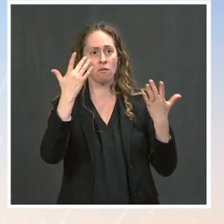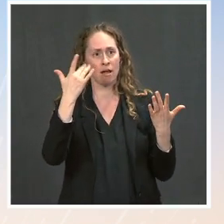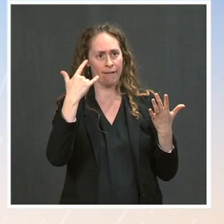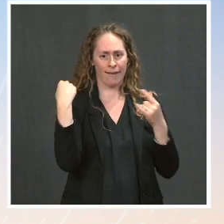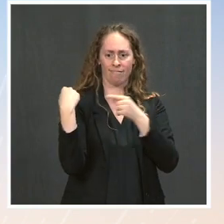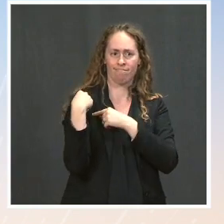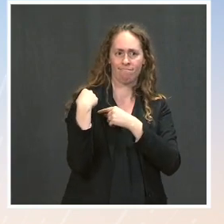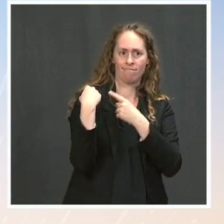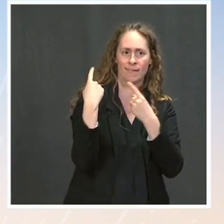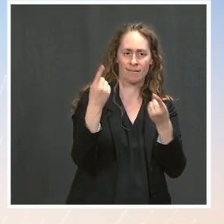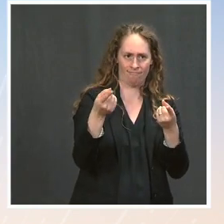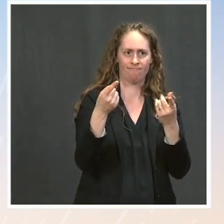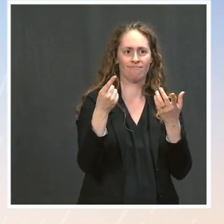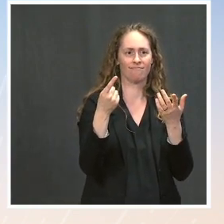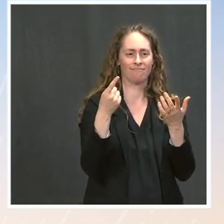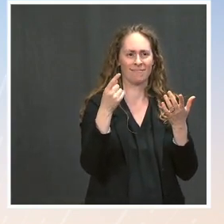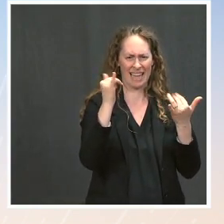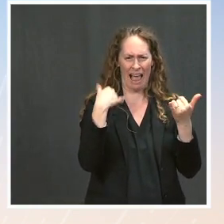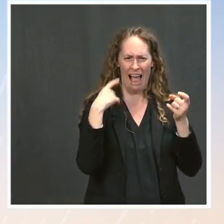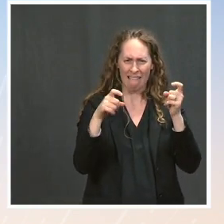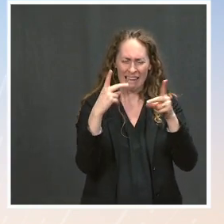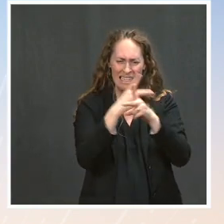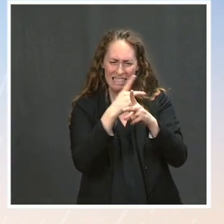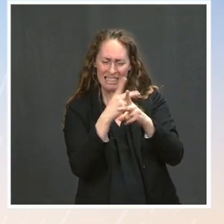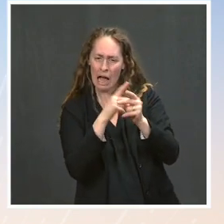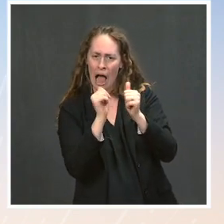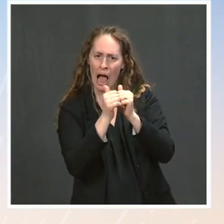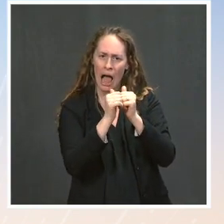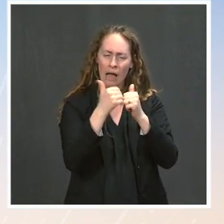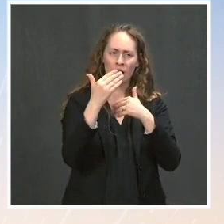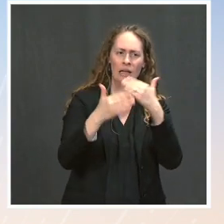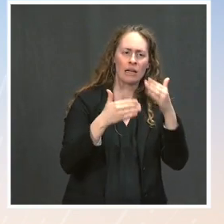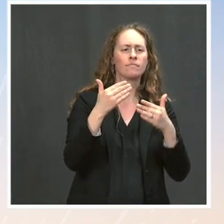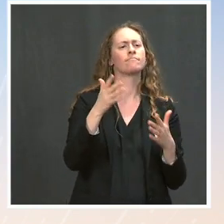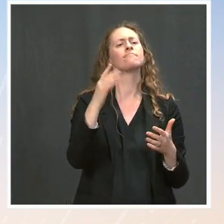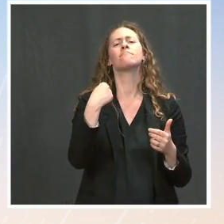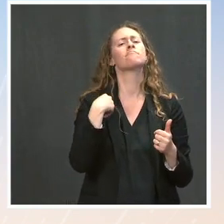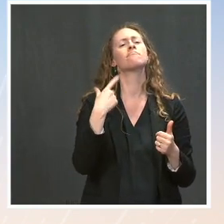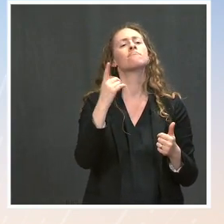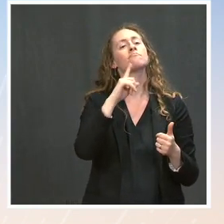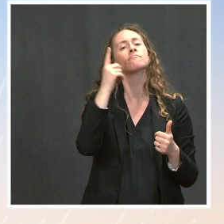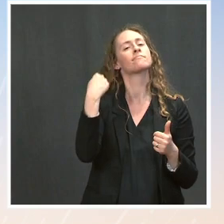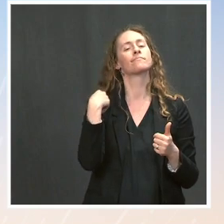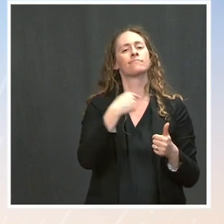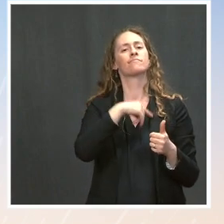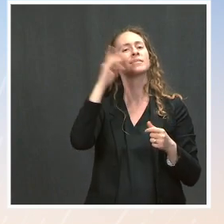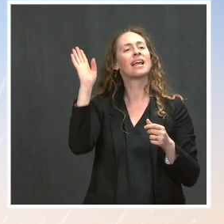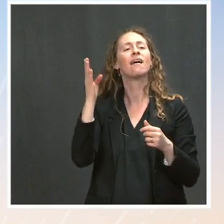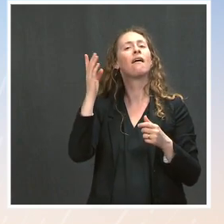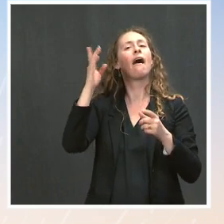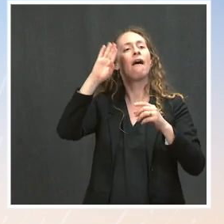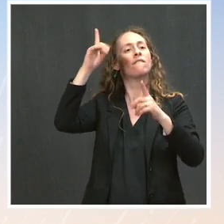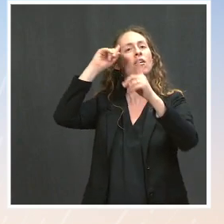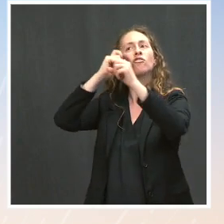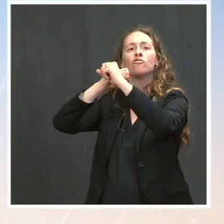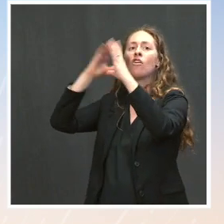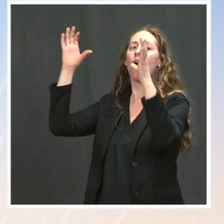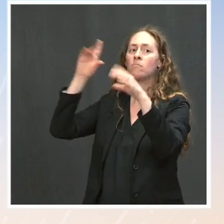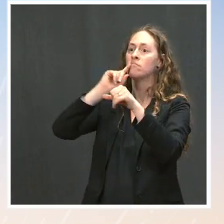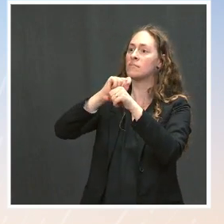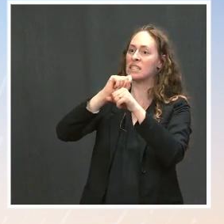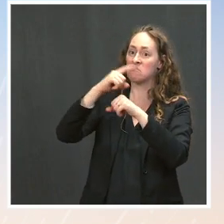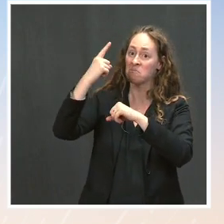that, we have never seen one set of sanctions as being the silver bullet that